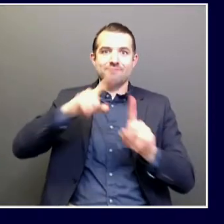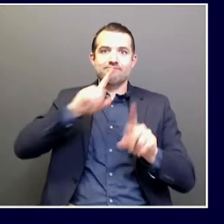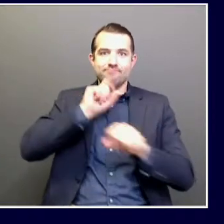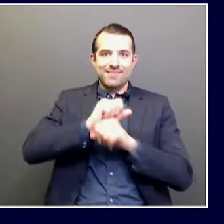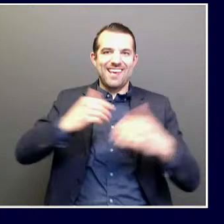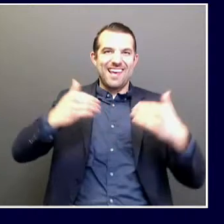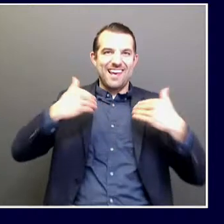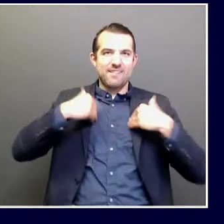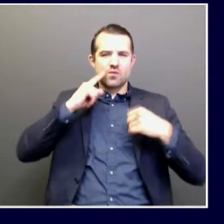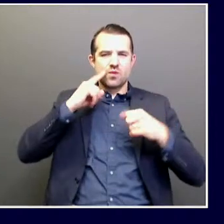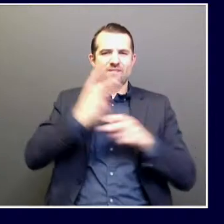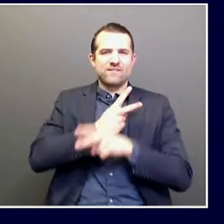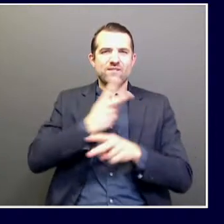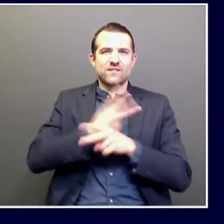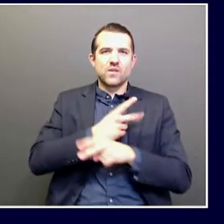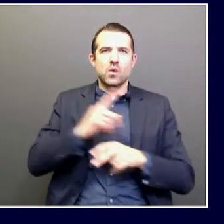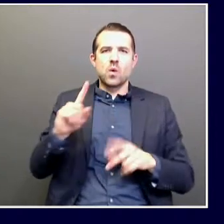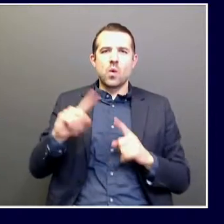by strain?